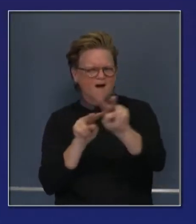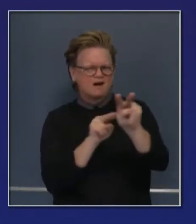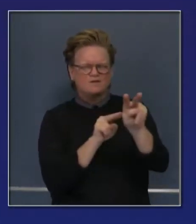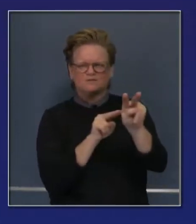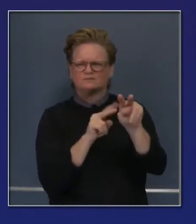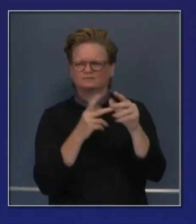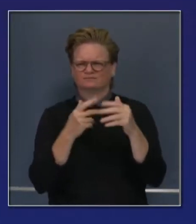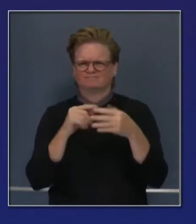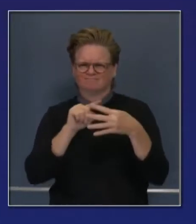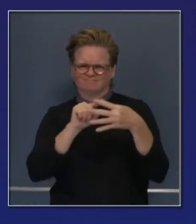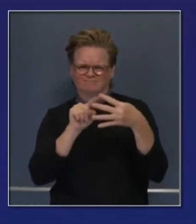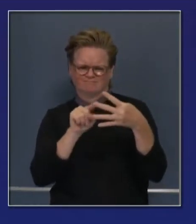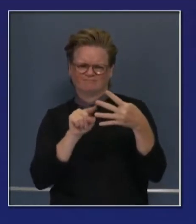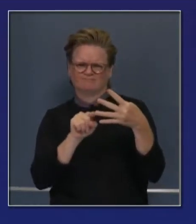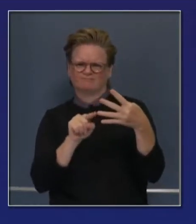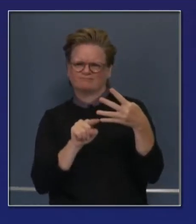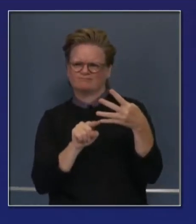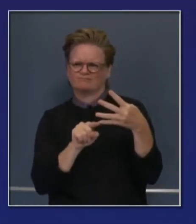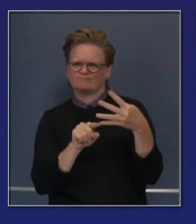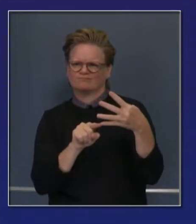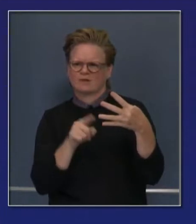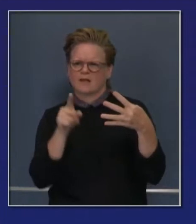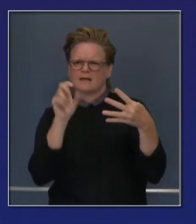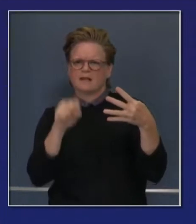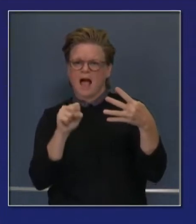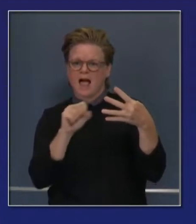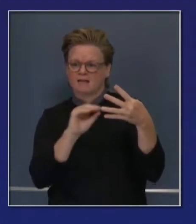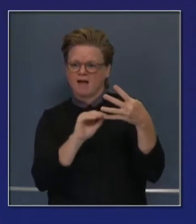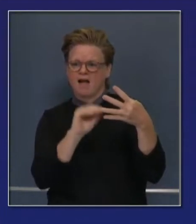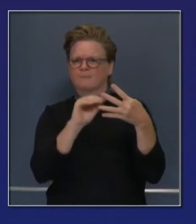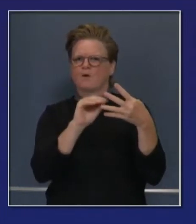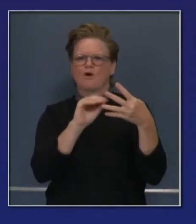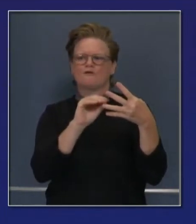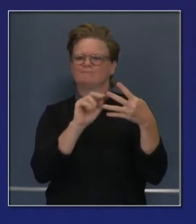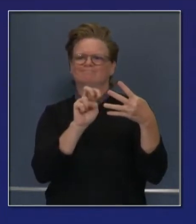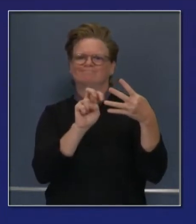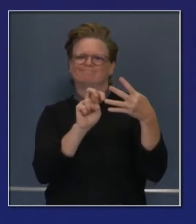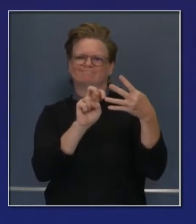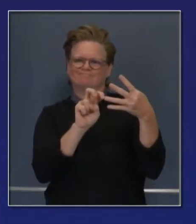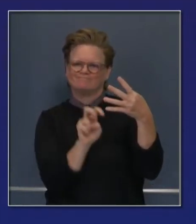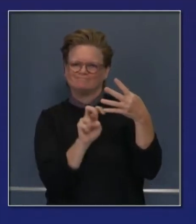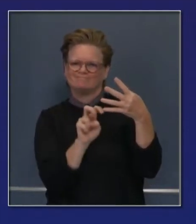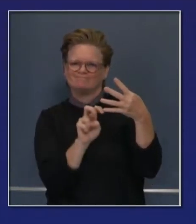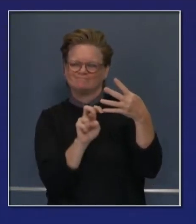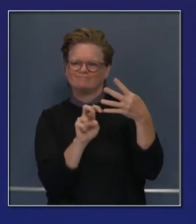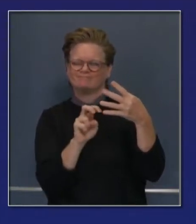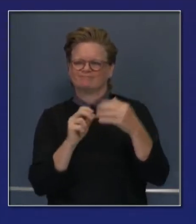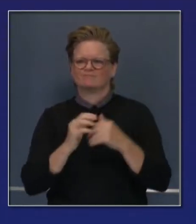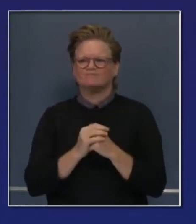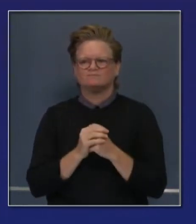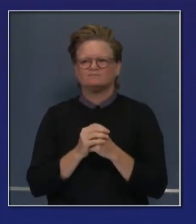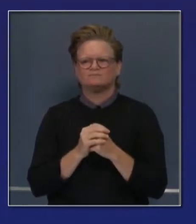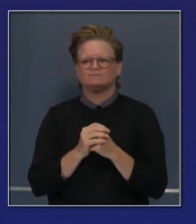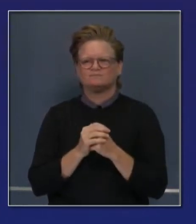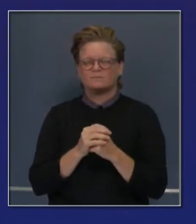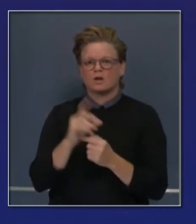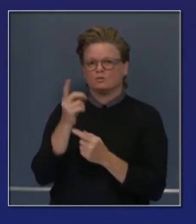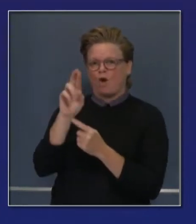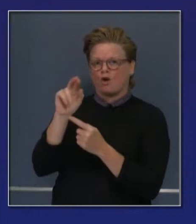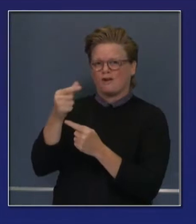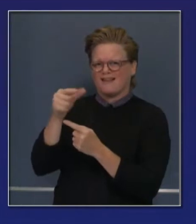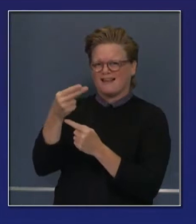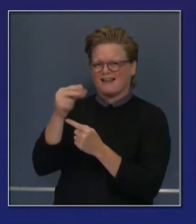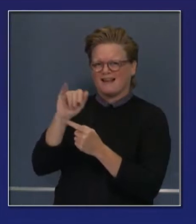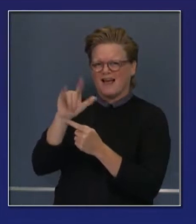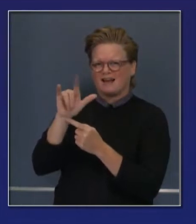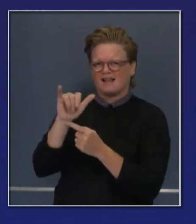will be highlighting here today. There's also, and Dr. Galley will be highlighting this, an additional